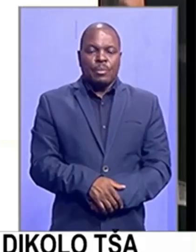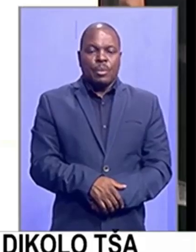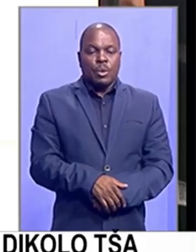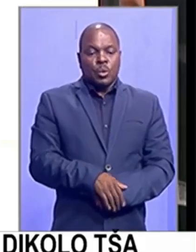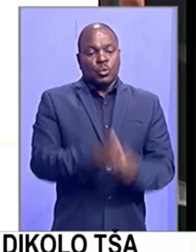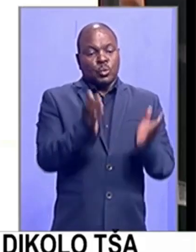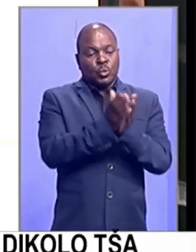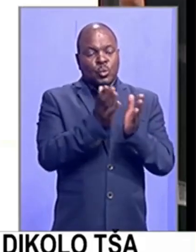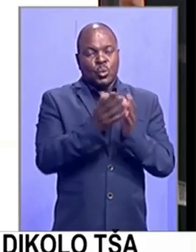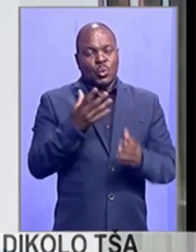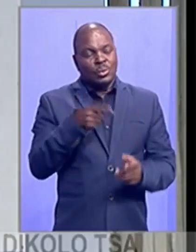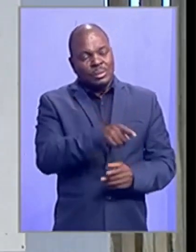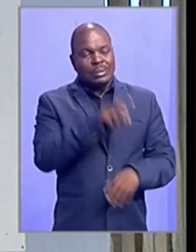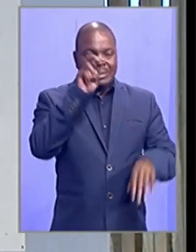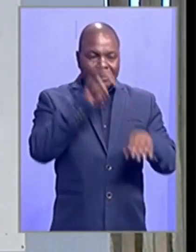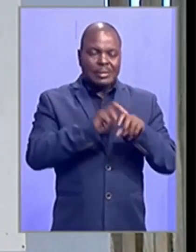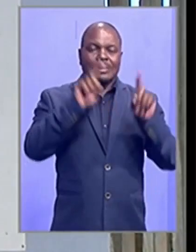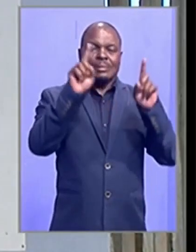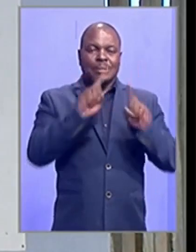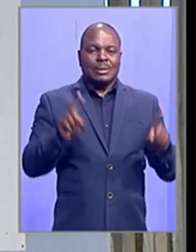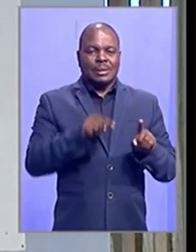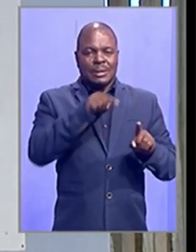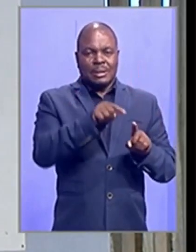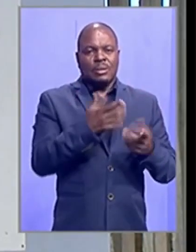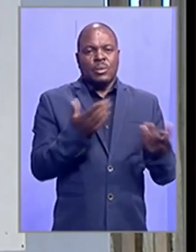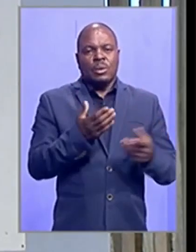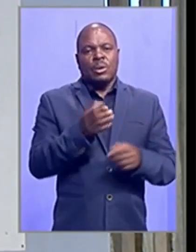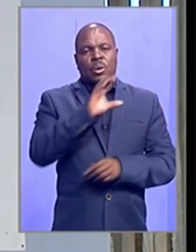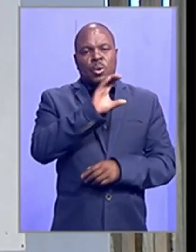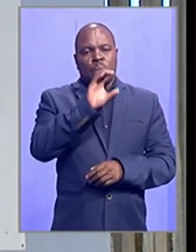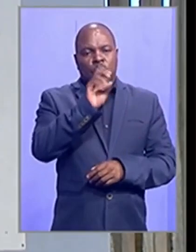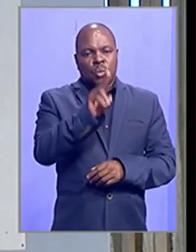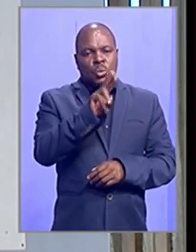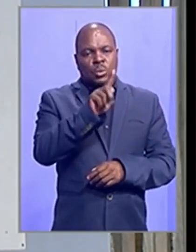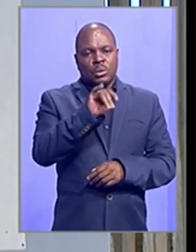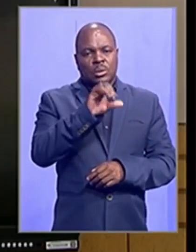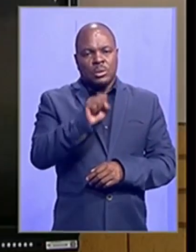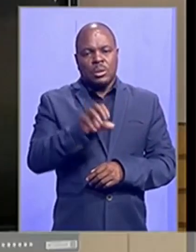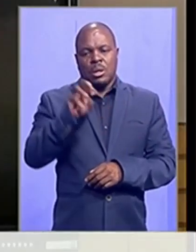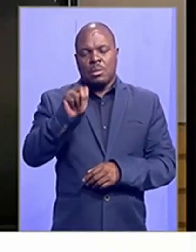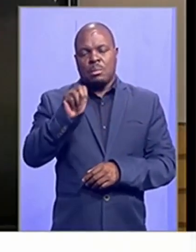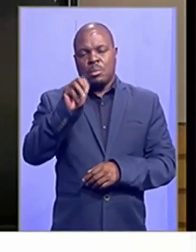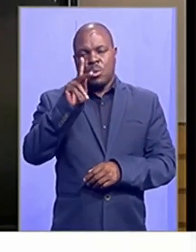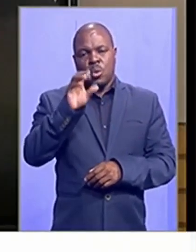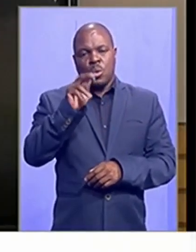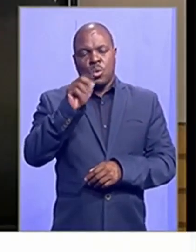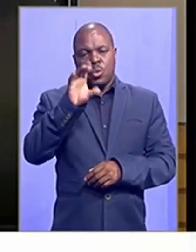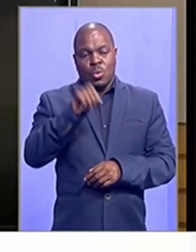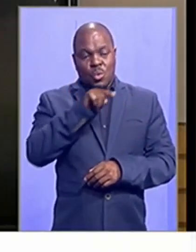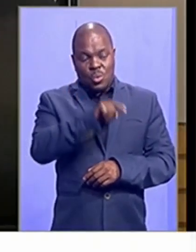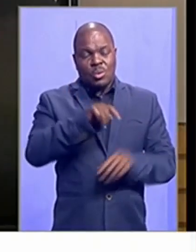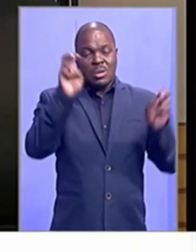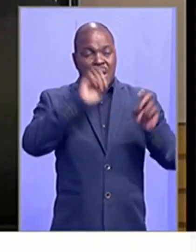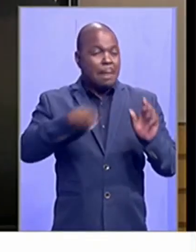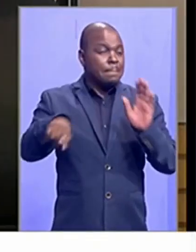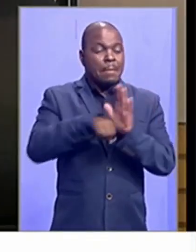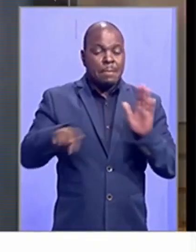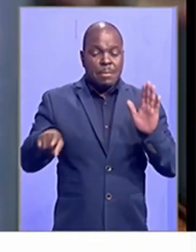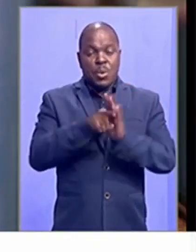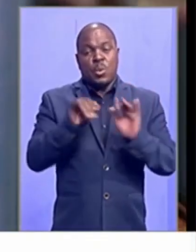Sekolo seo se hlokago dinyakwa tša go ikgetha sa Kotisinkondo ka Soweto ke se sengwe sa dikolo tšeo di angwago gampe ke Kgaotšo ya kabo ya